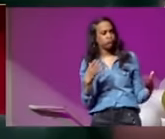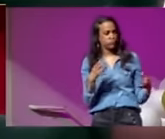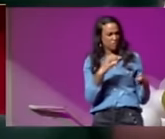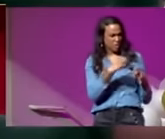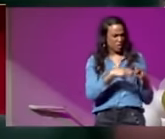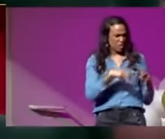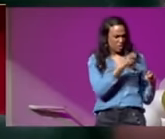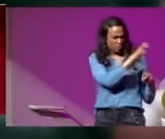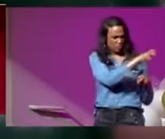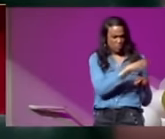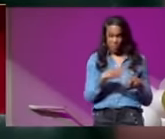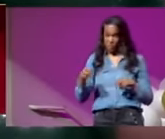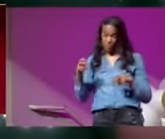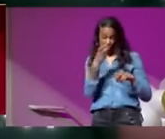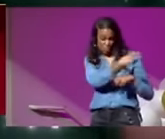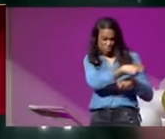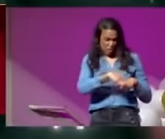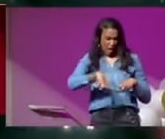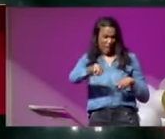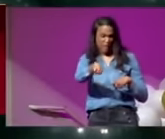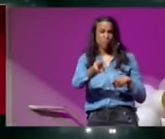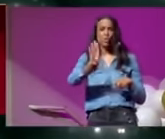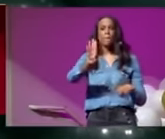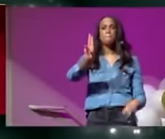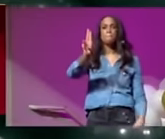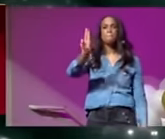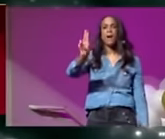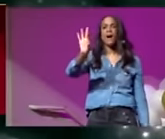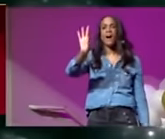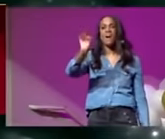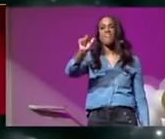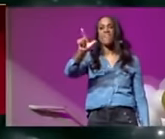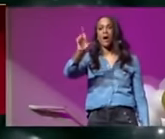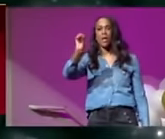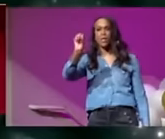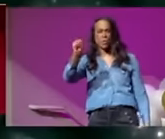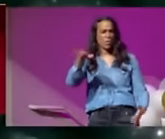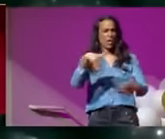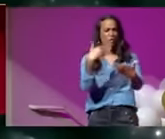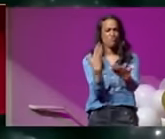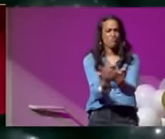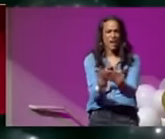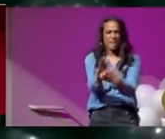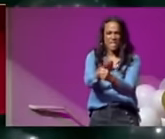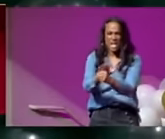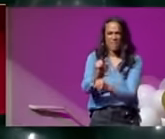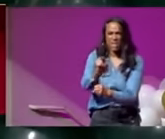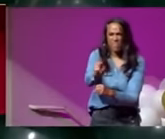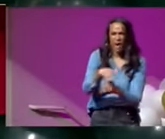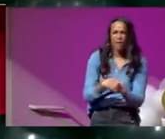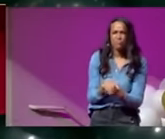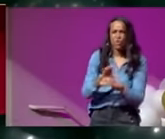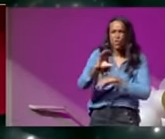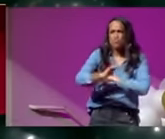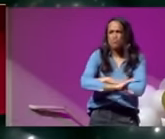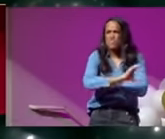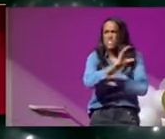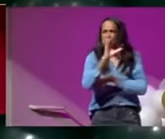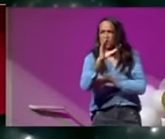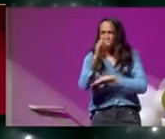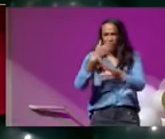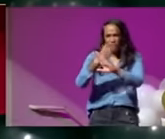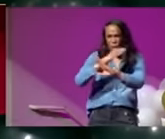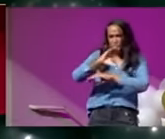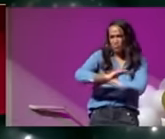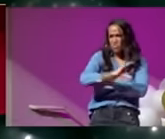he makes his way from Syracuse to Buffalo. And when Chris arrived in Buffalo on Christmas Eve,